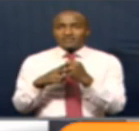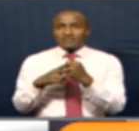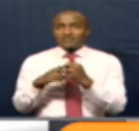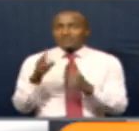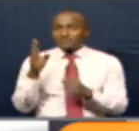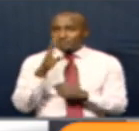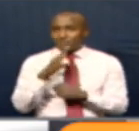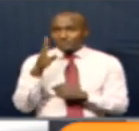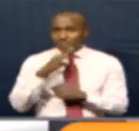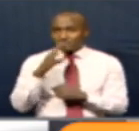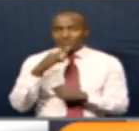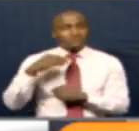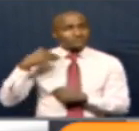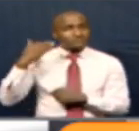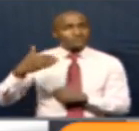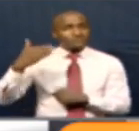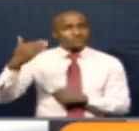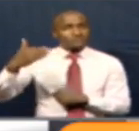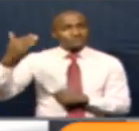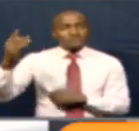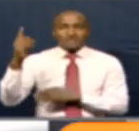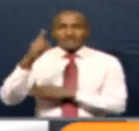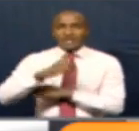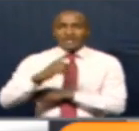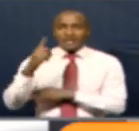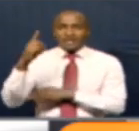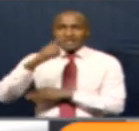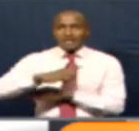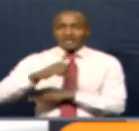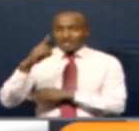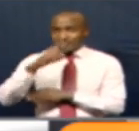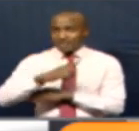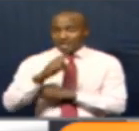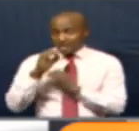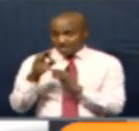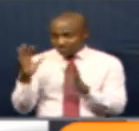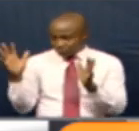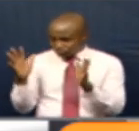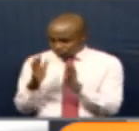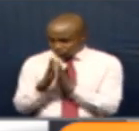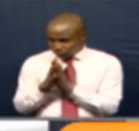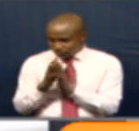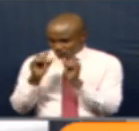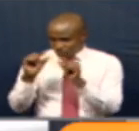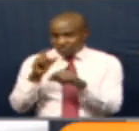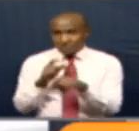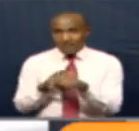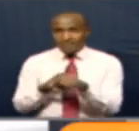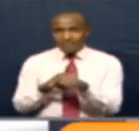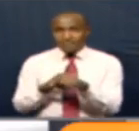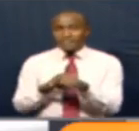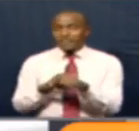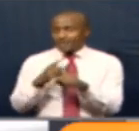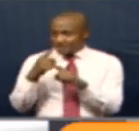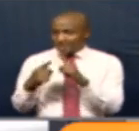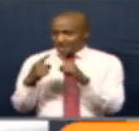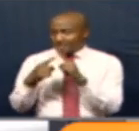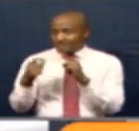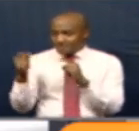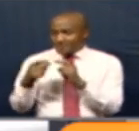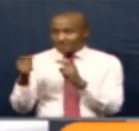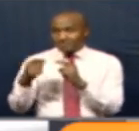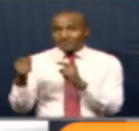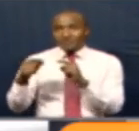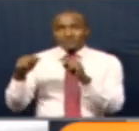of waste every day. Now, if you accumulate that over a period of time, months and several years,